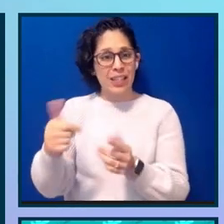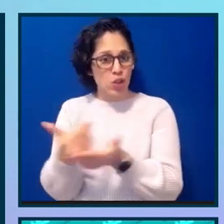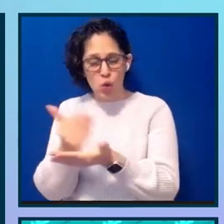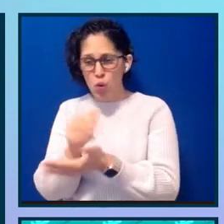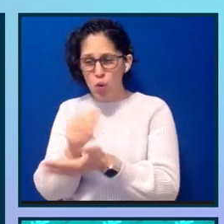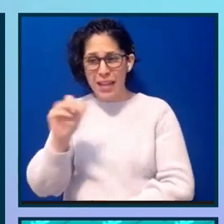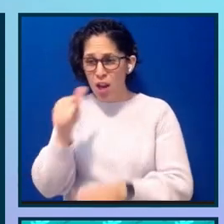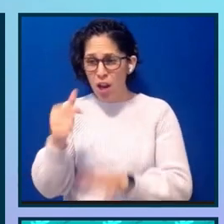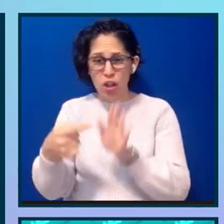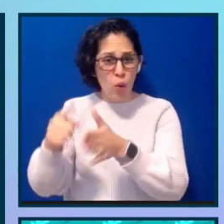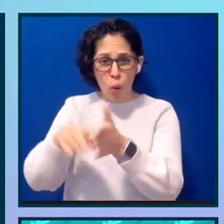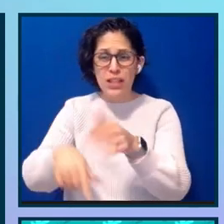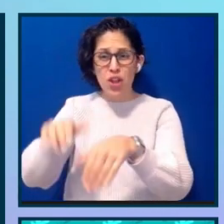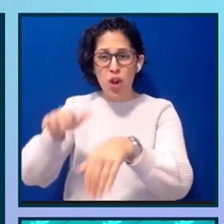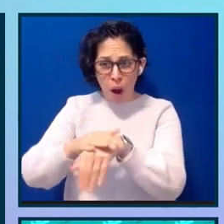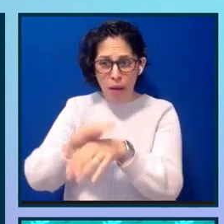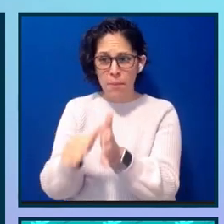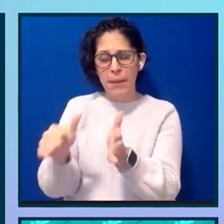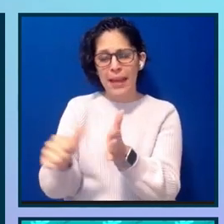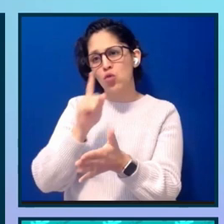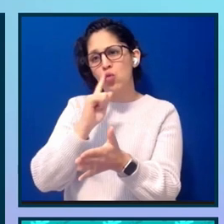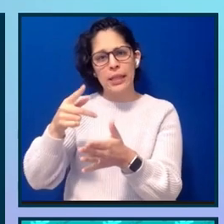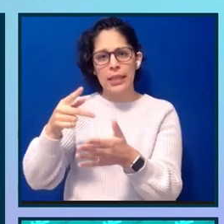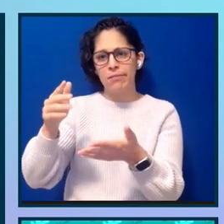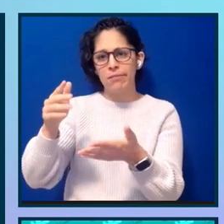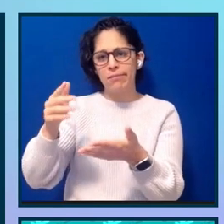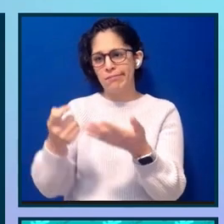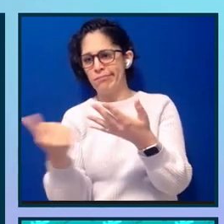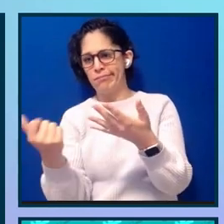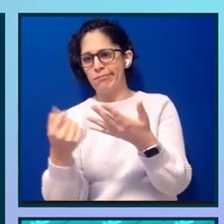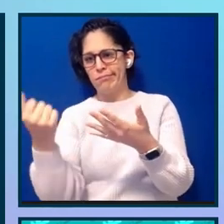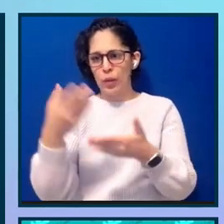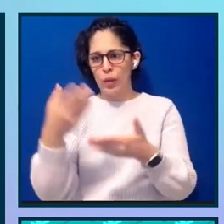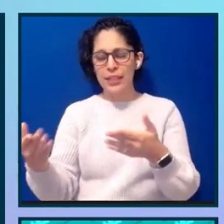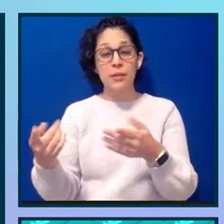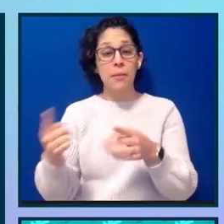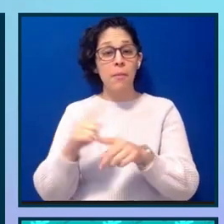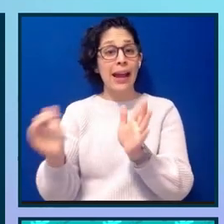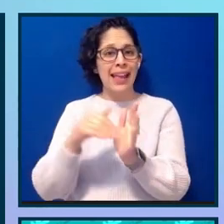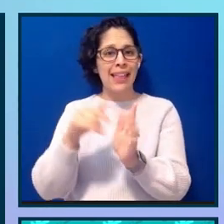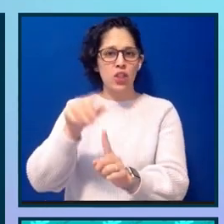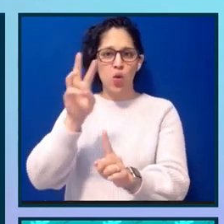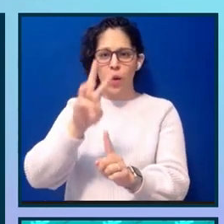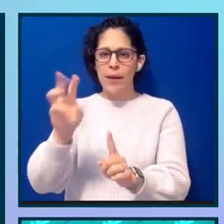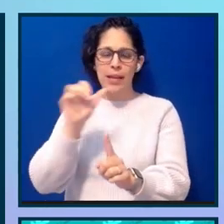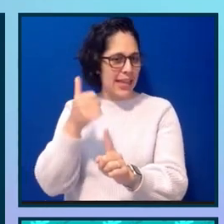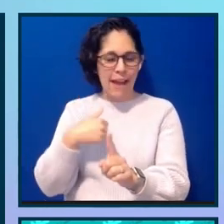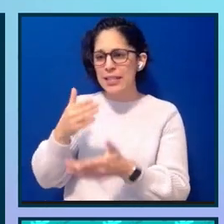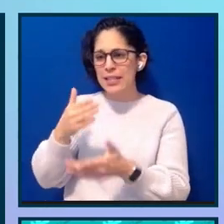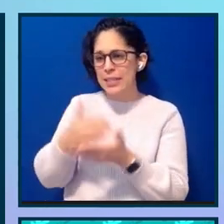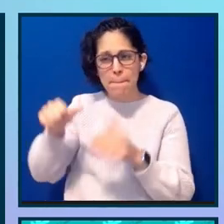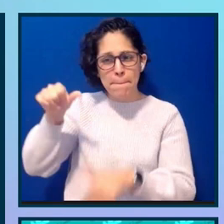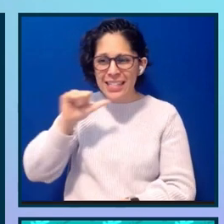It's showing less than there actually is. But again, it's a website that has a button that doesn't work, so everything else feels like